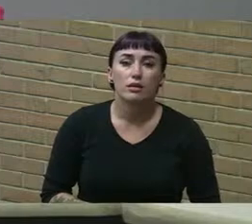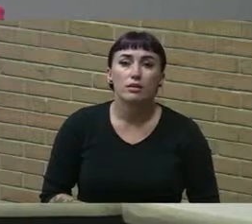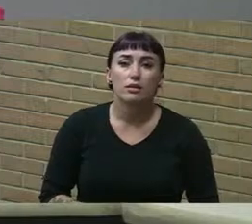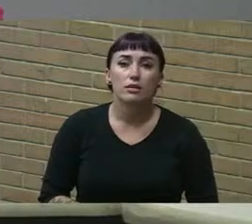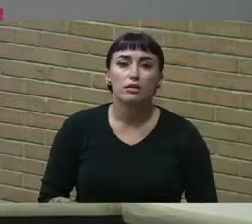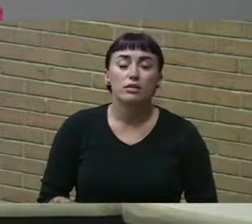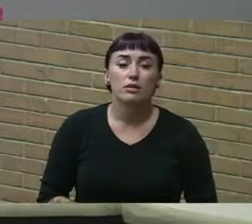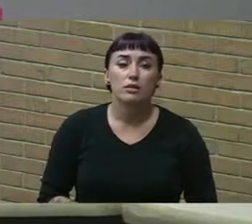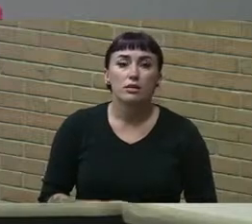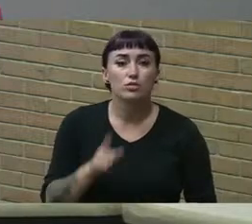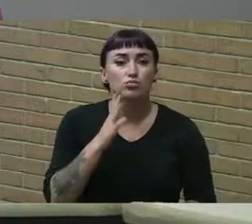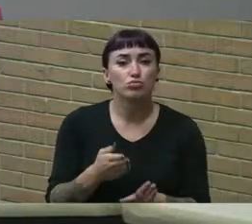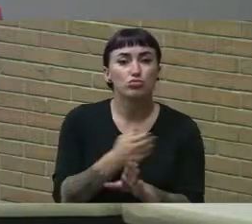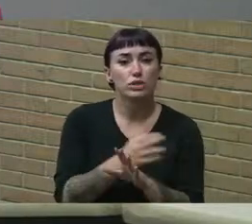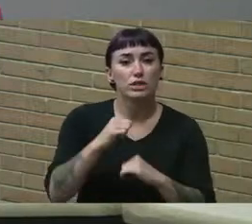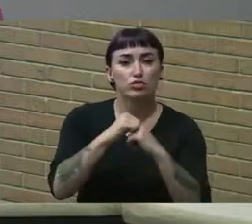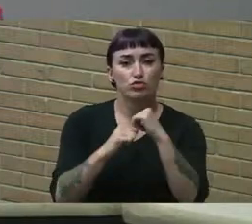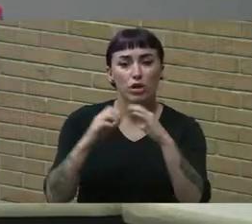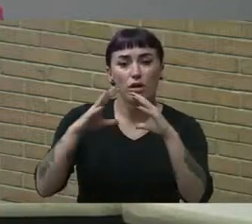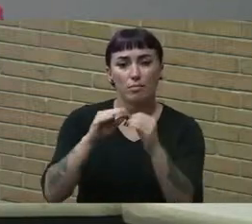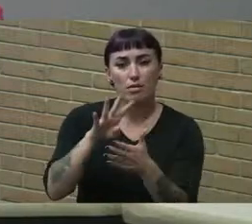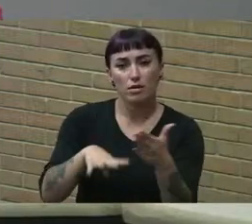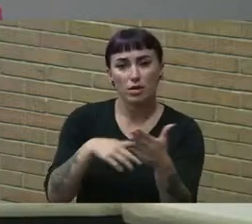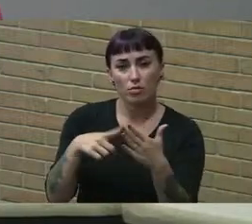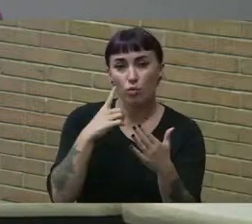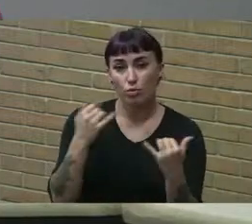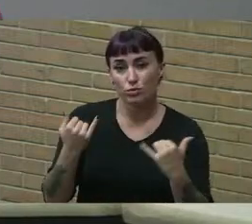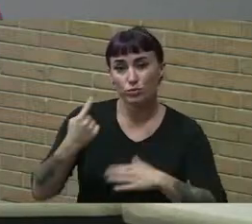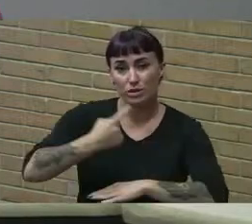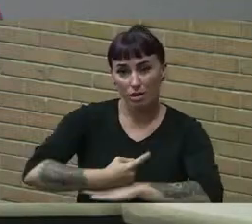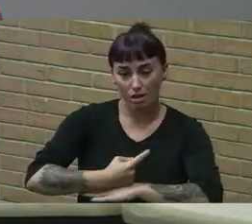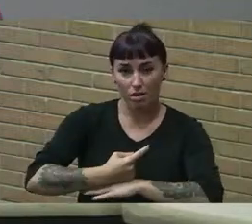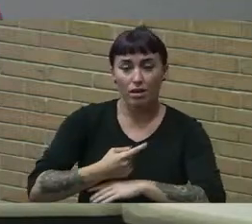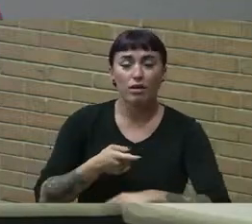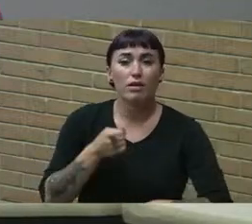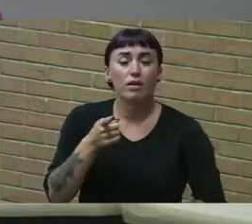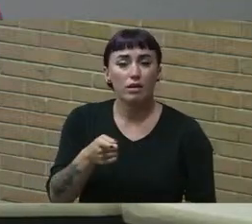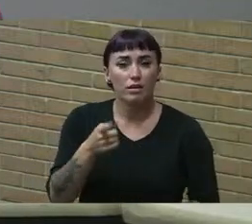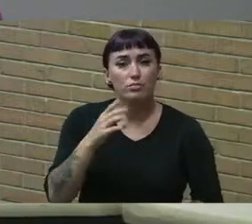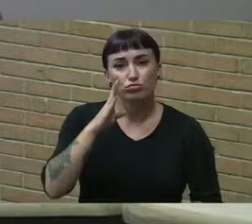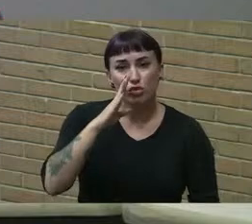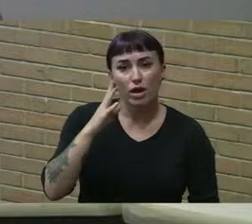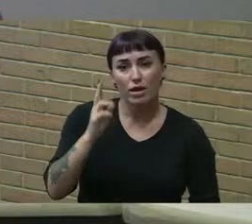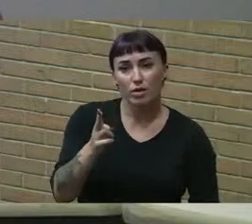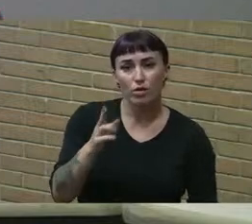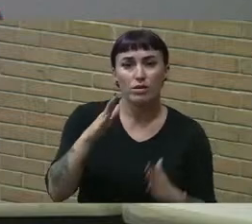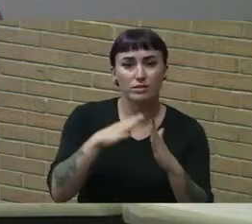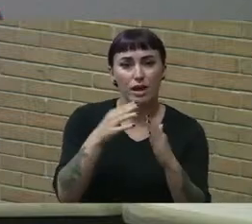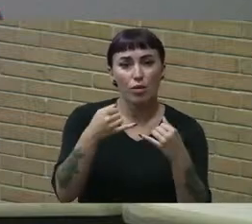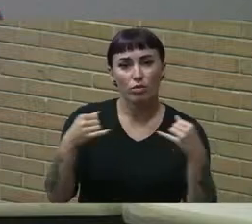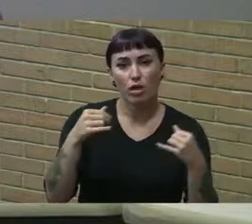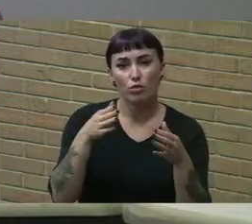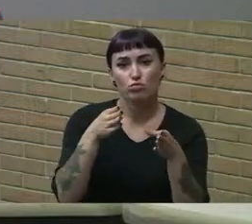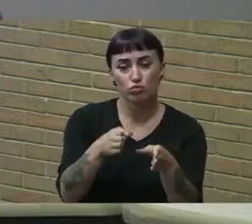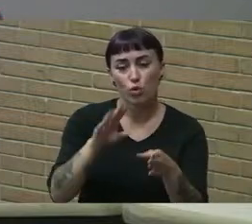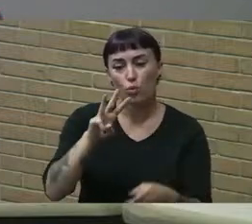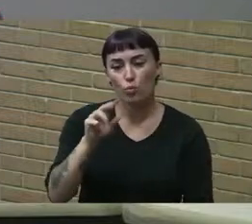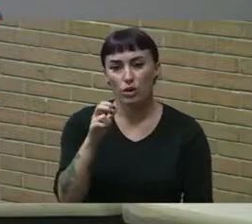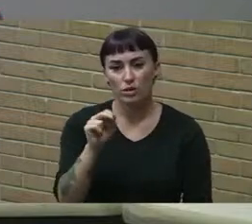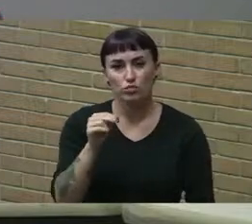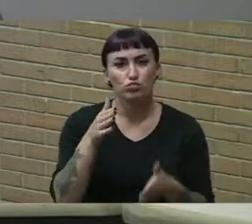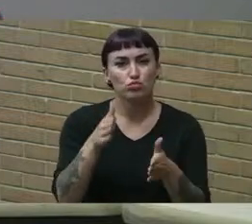there was a pre-construction meeting scheduled for today on the Brighton Henrietta Town Line Road and Winton